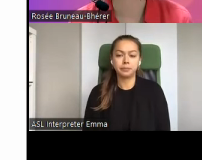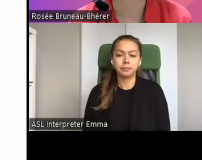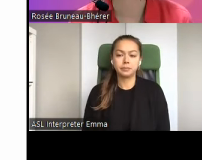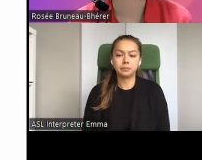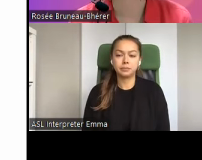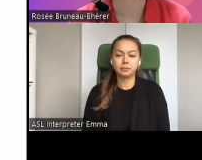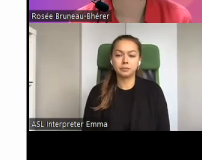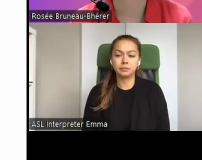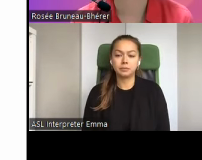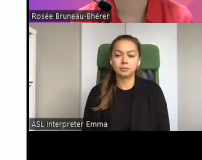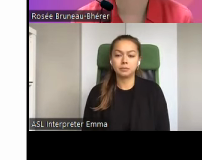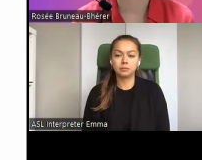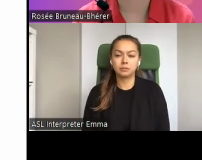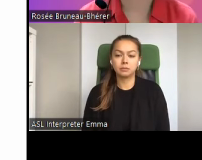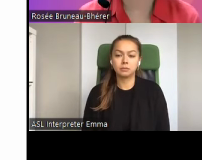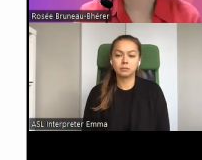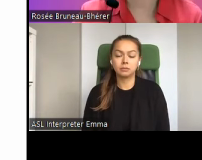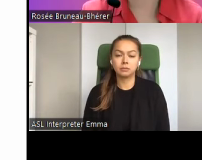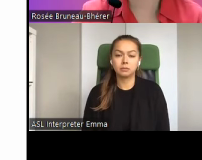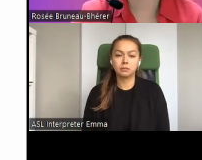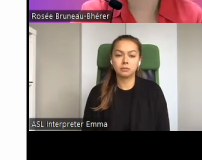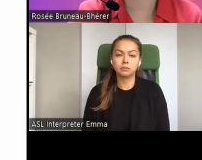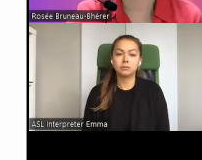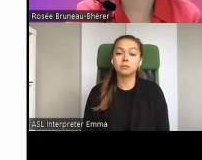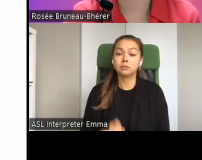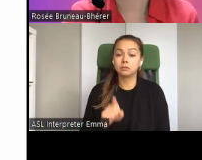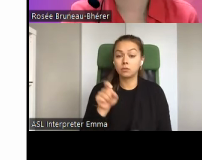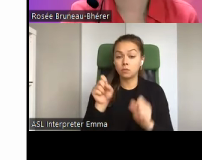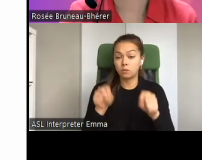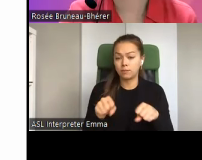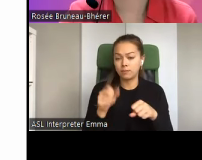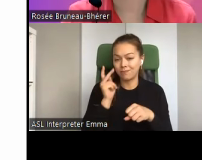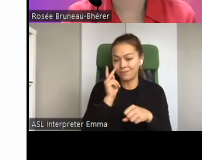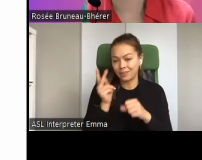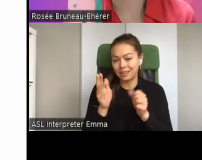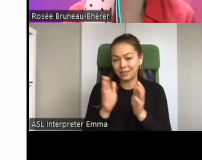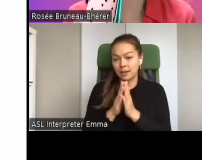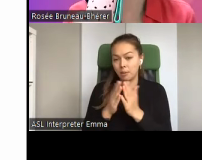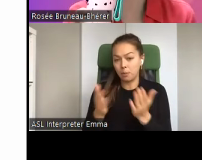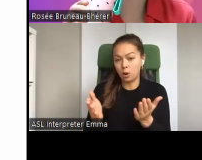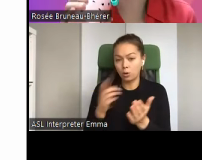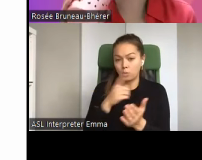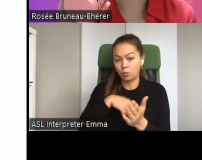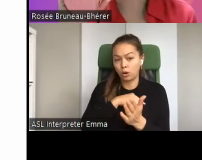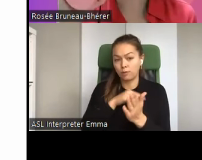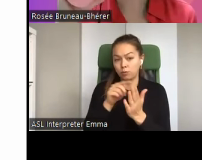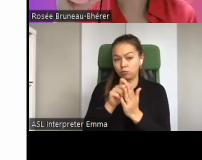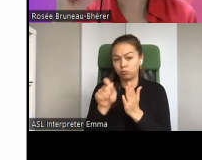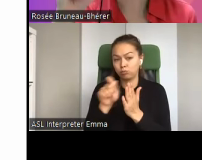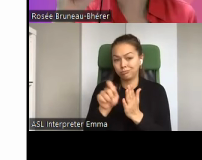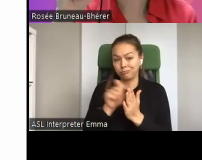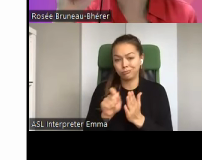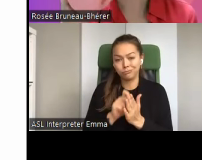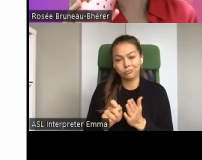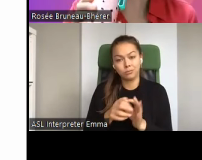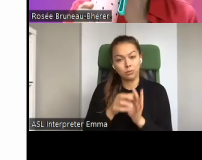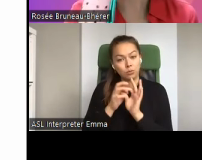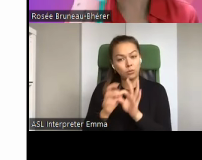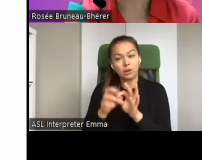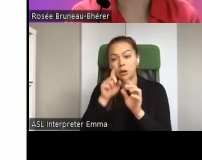You know, you'll be able to see the book that we've written with our two colleagues on complex trauma, how to